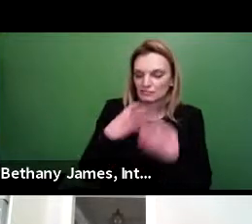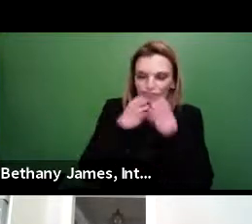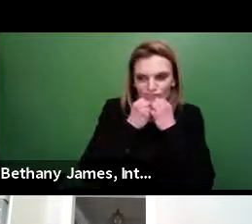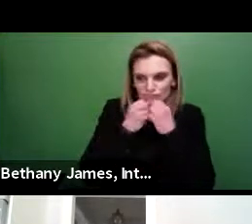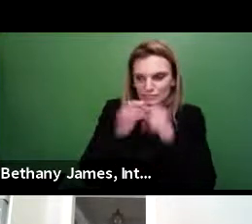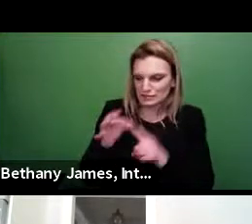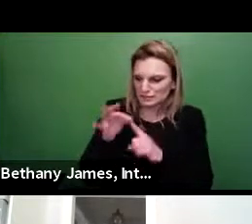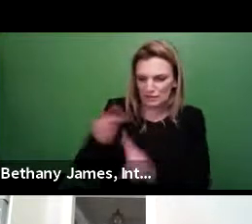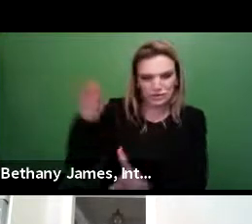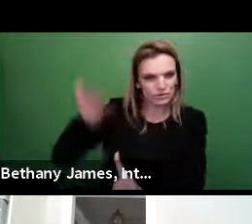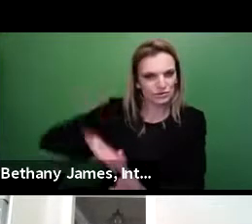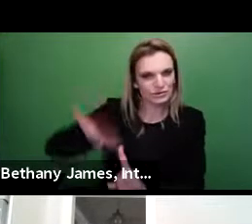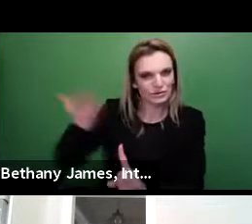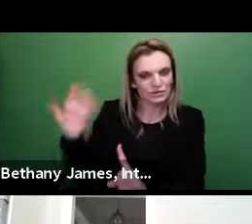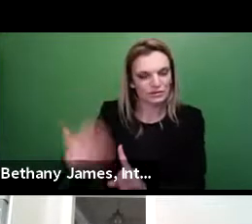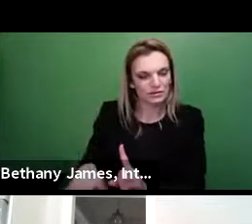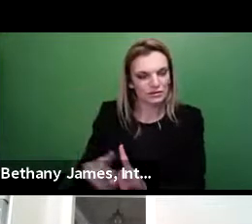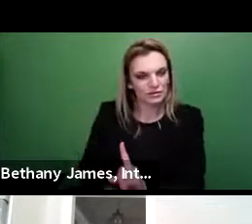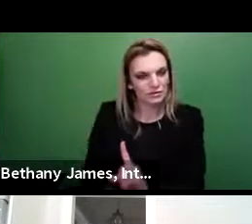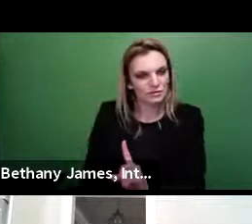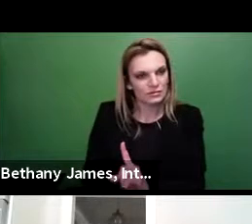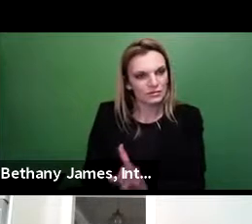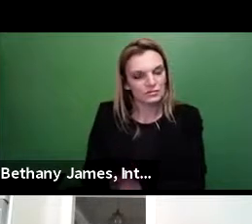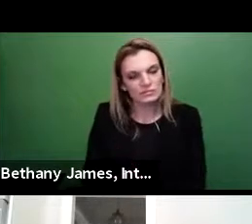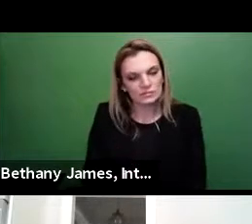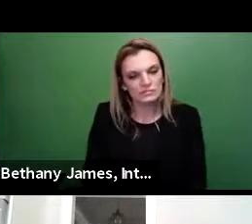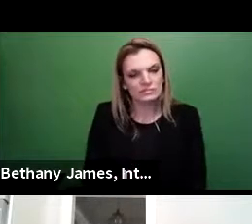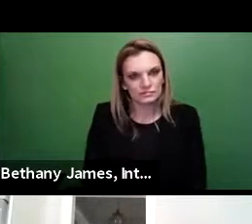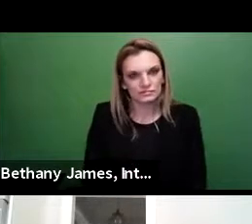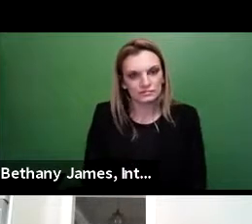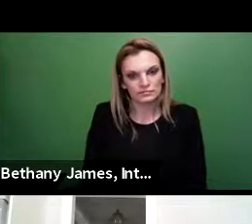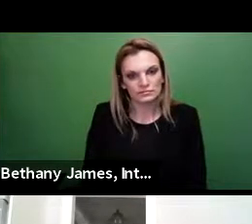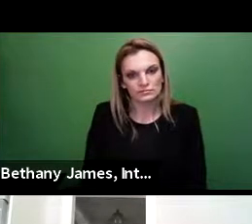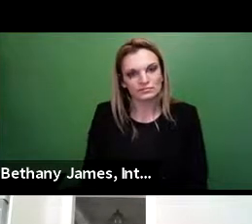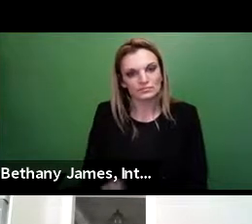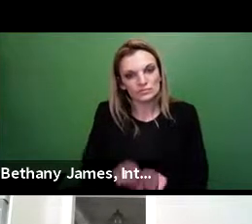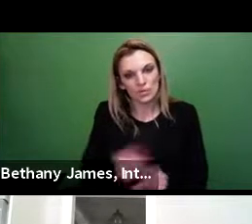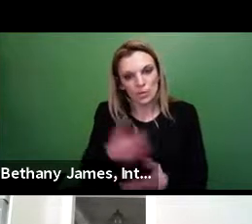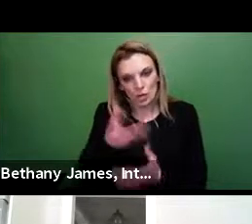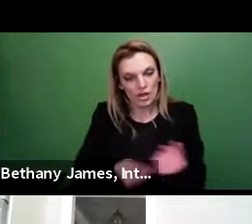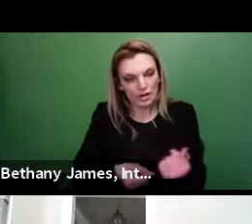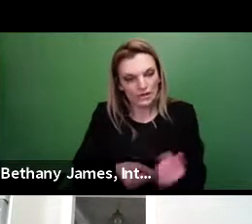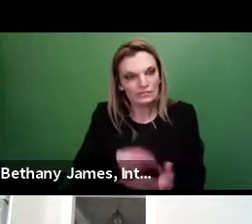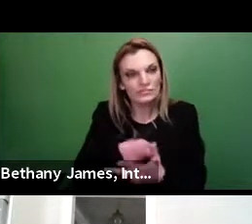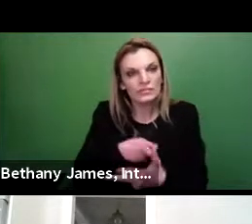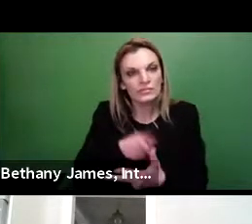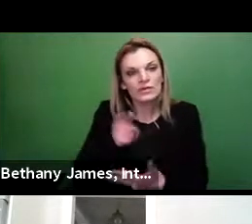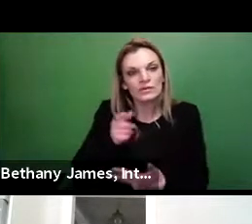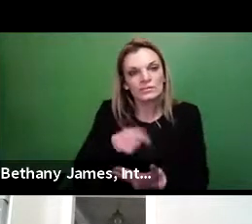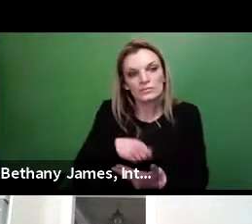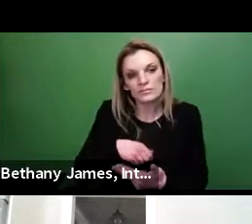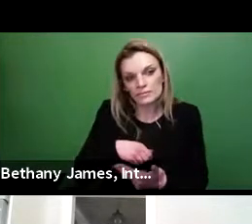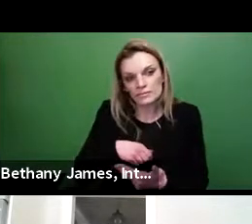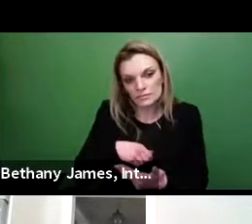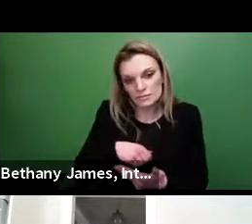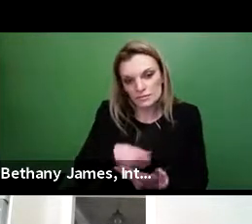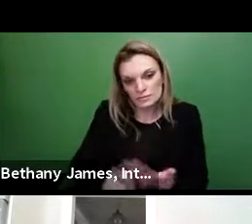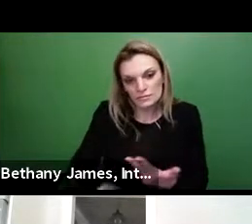being. And as some of you may or may not know, we lost Judge Isidore